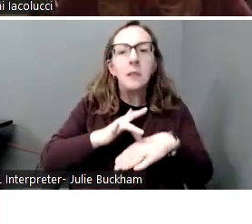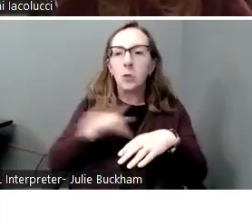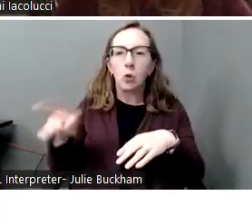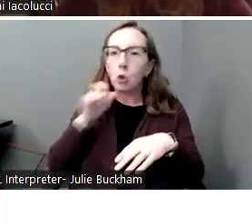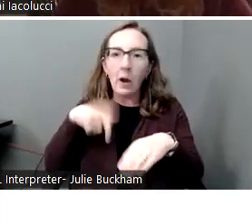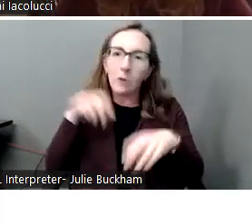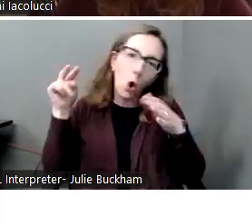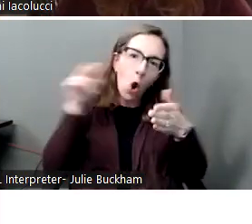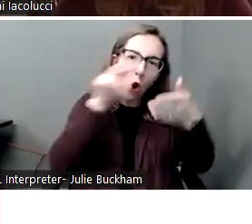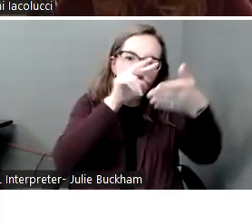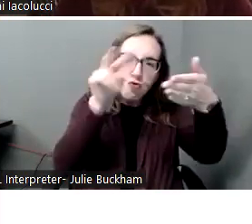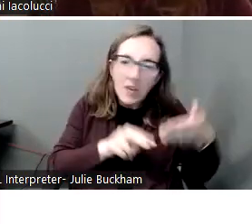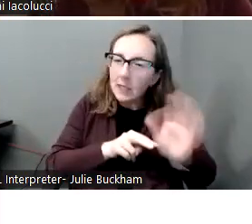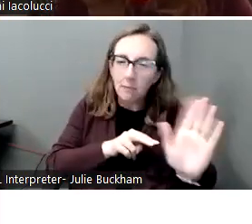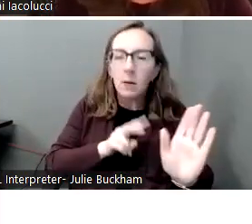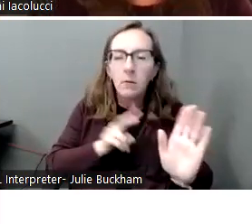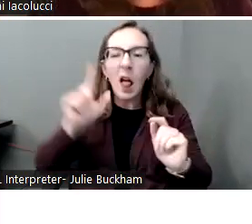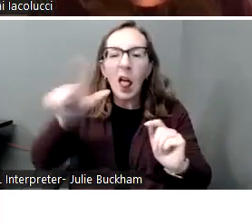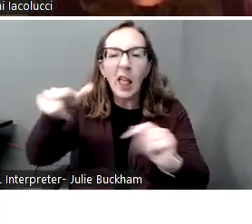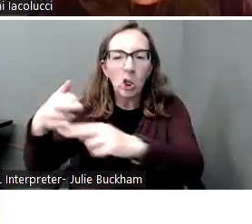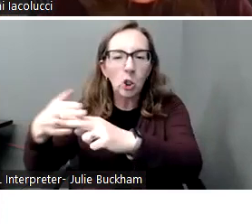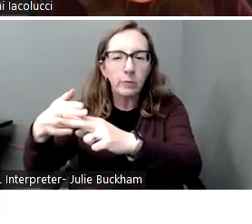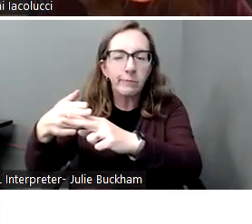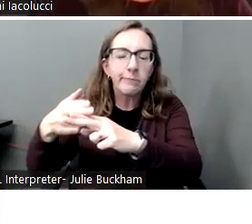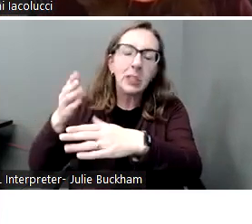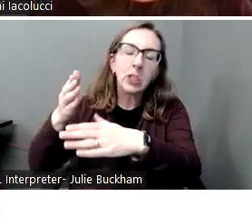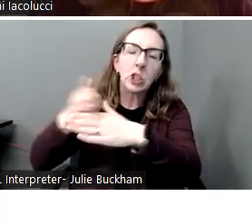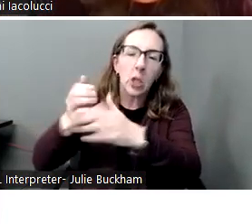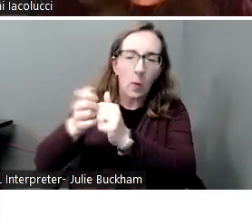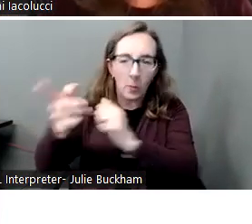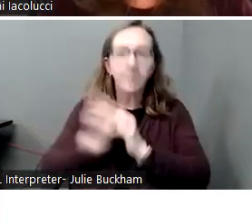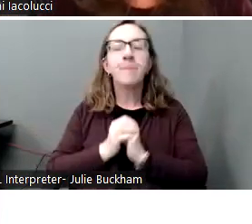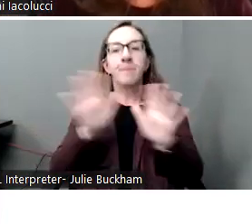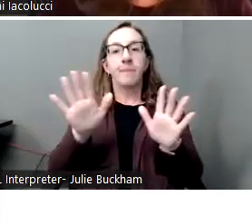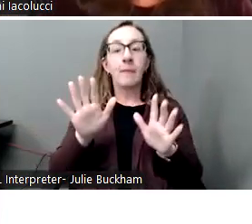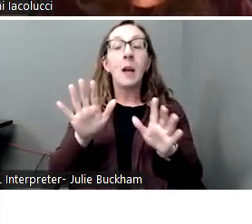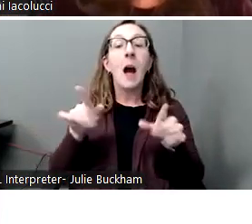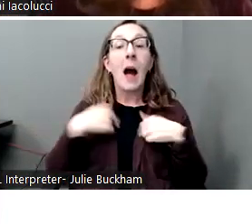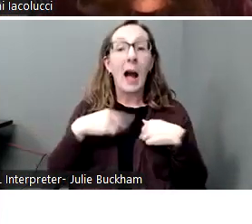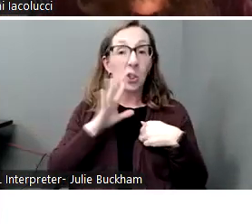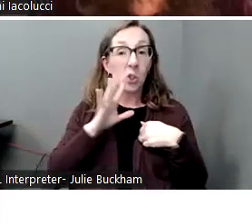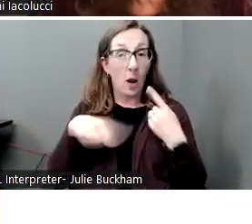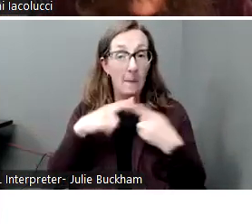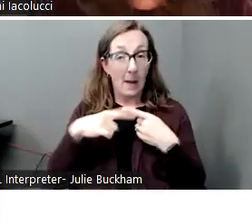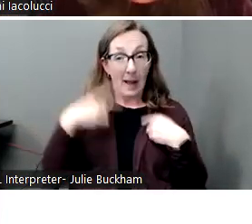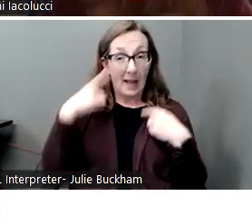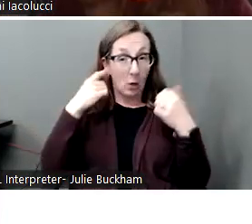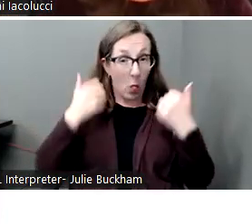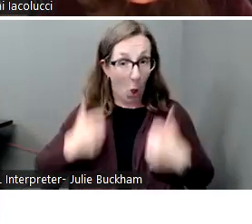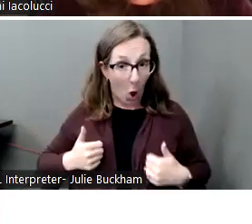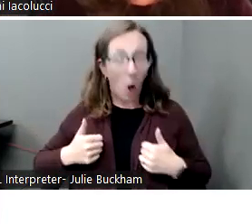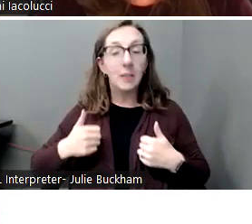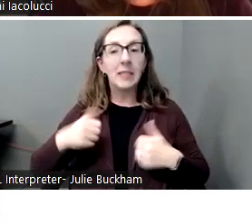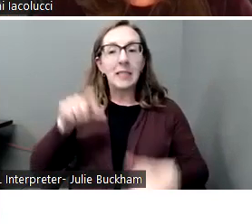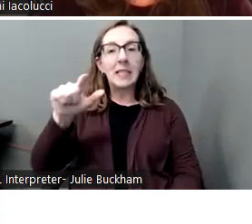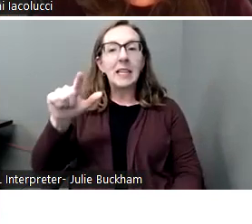worry about it. Secondly, I talked before about my hearing loss. I want to mention something about my hearing gain. I